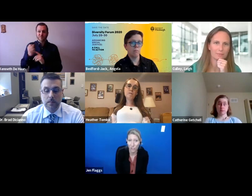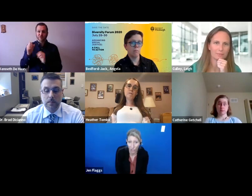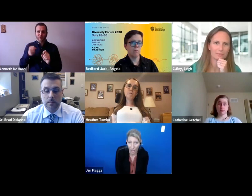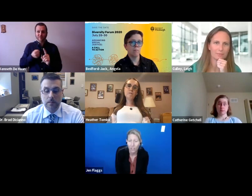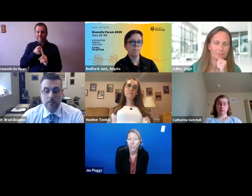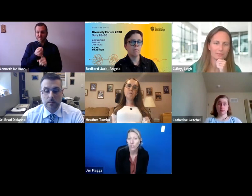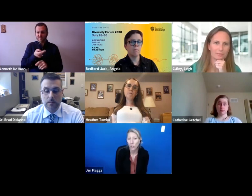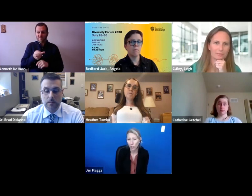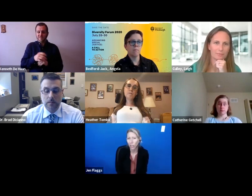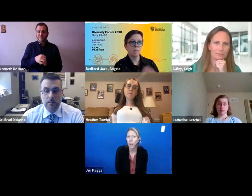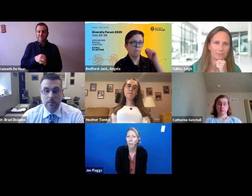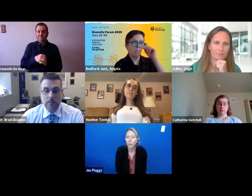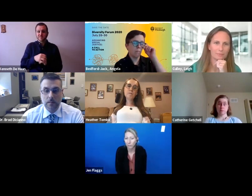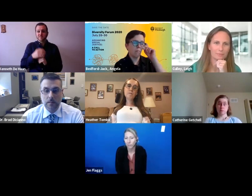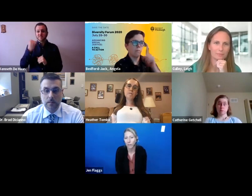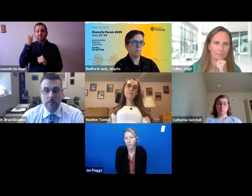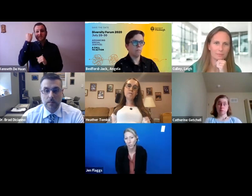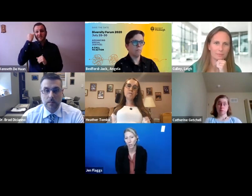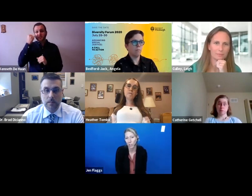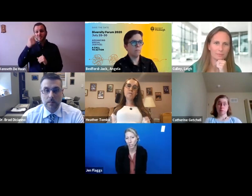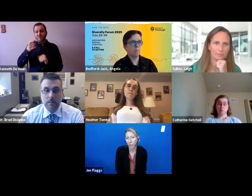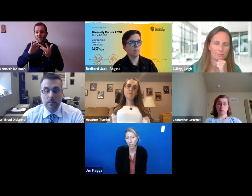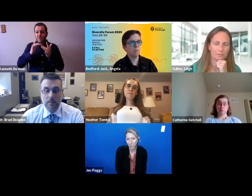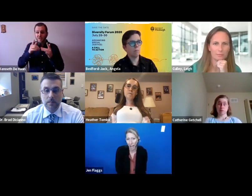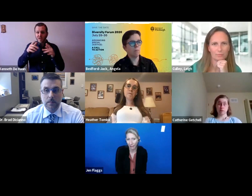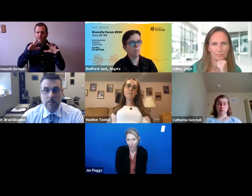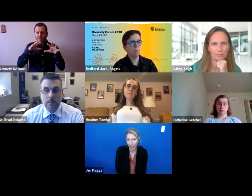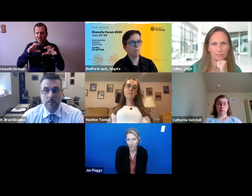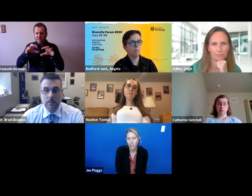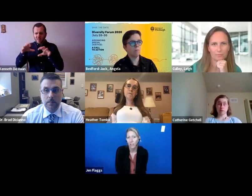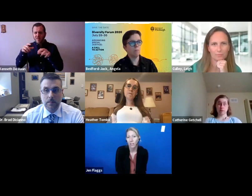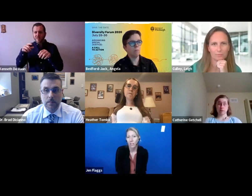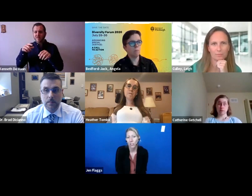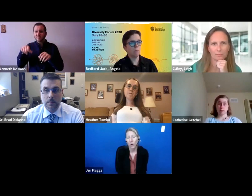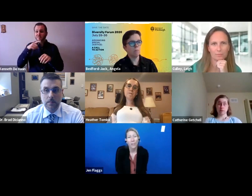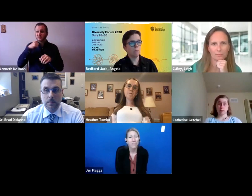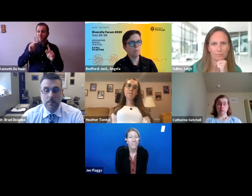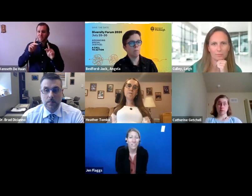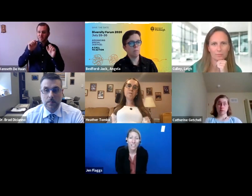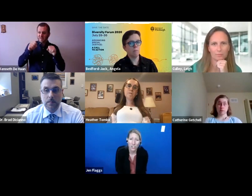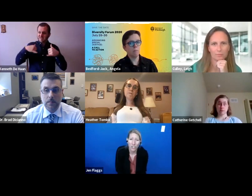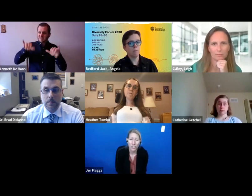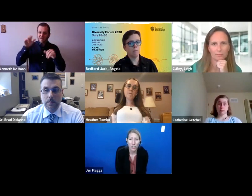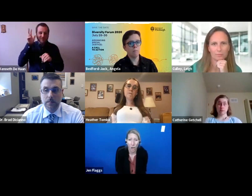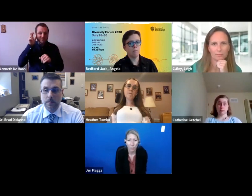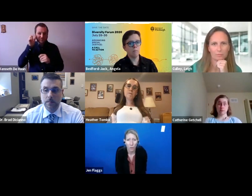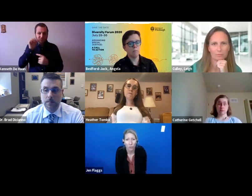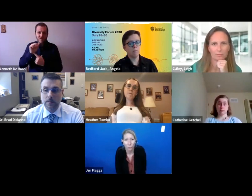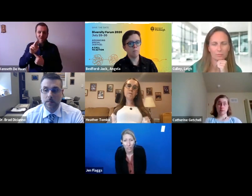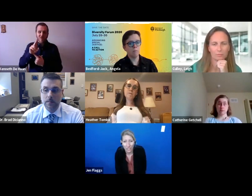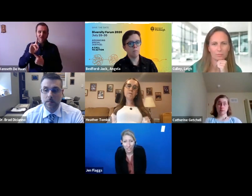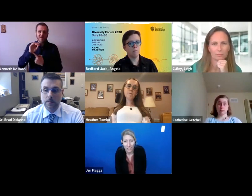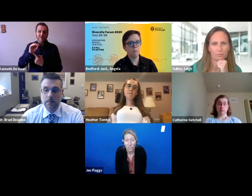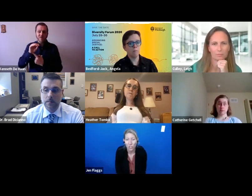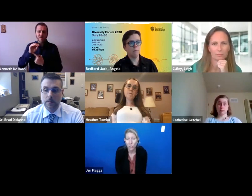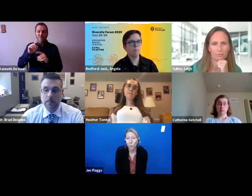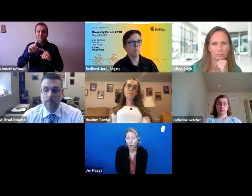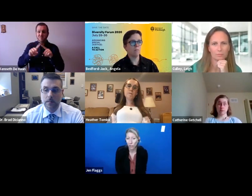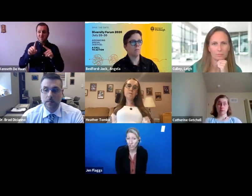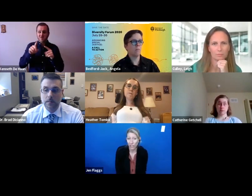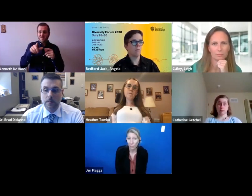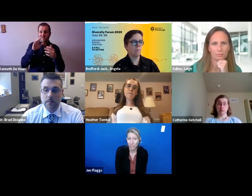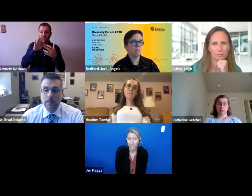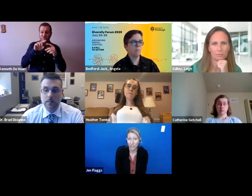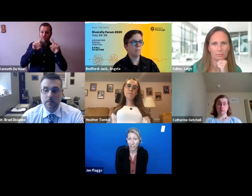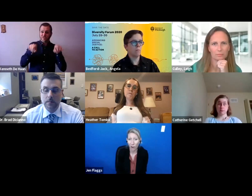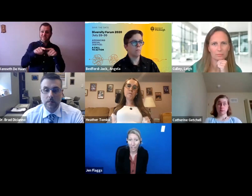accessing the internet. So there are a couple of situations that could impact that. So if the connection is choppy or freezes, you all